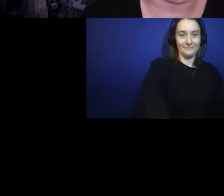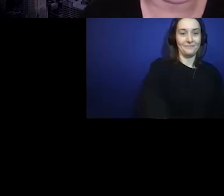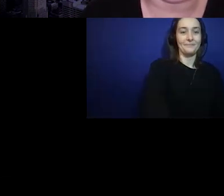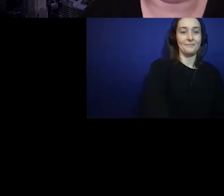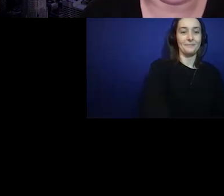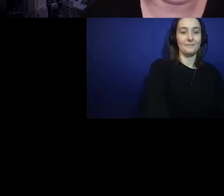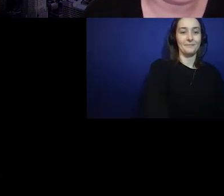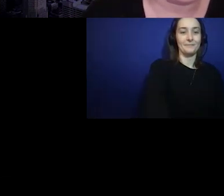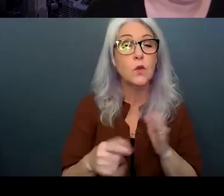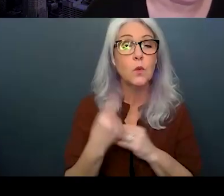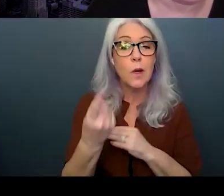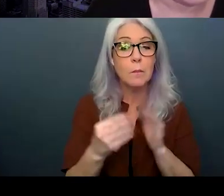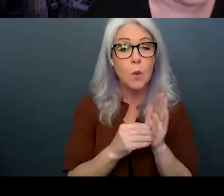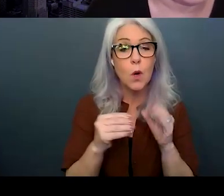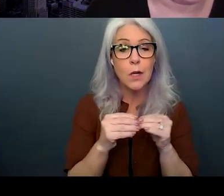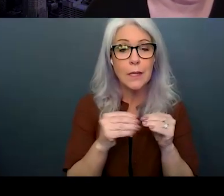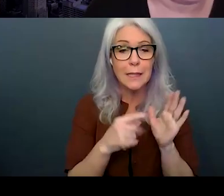We'll do one more example.